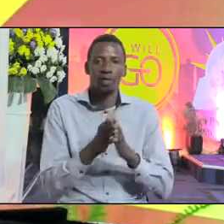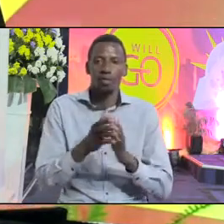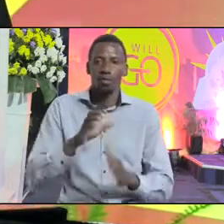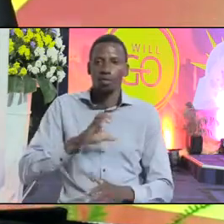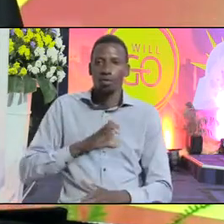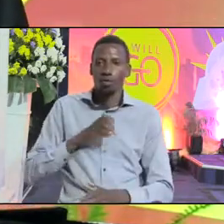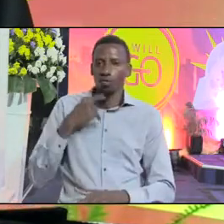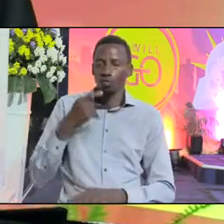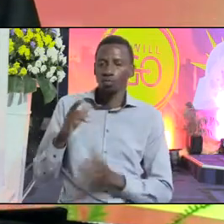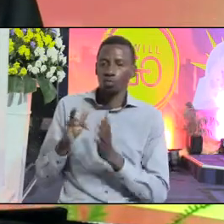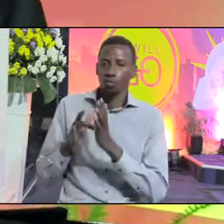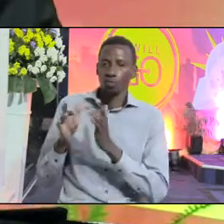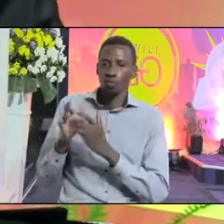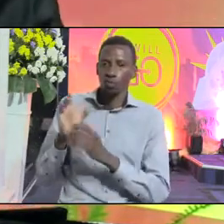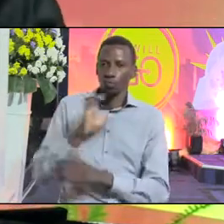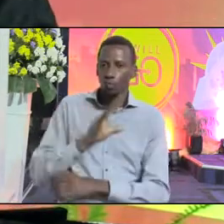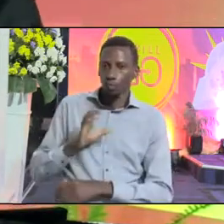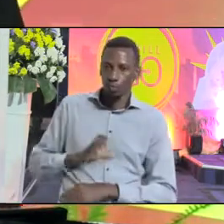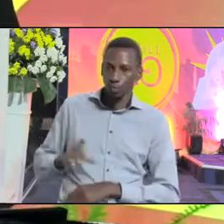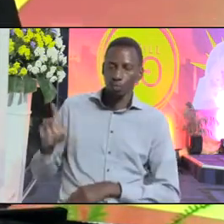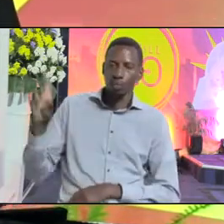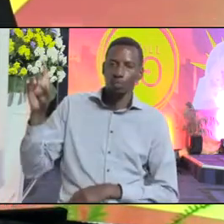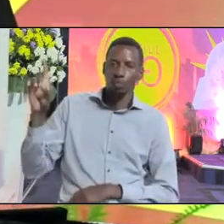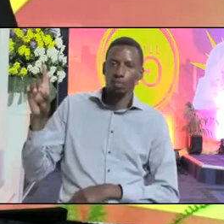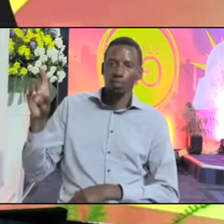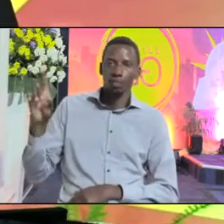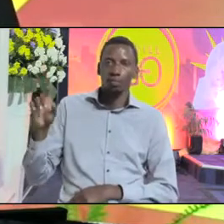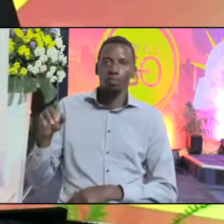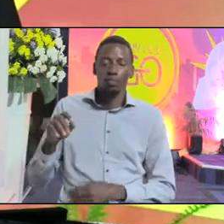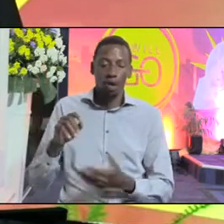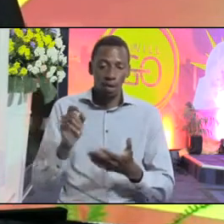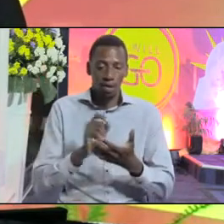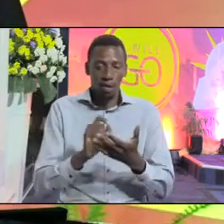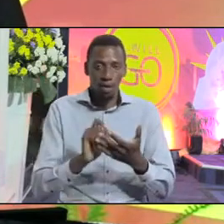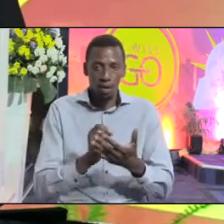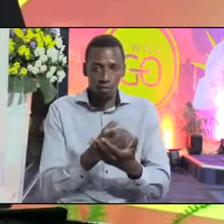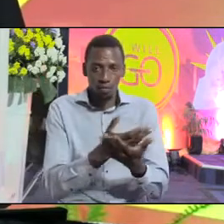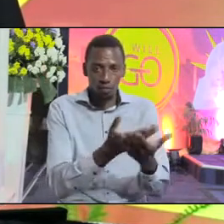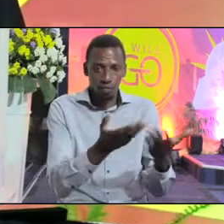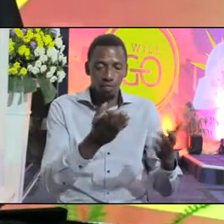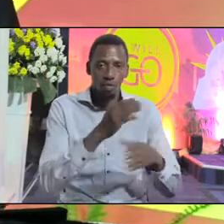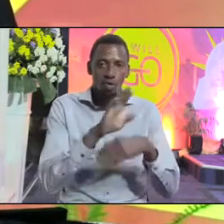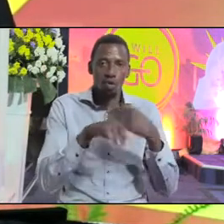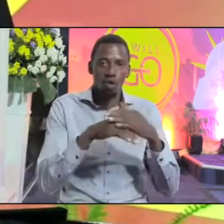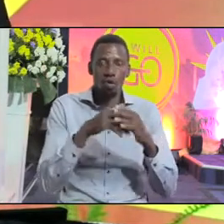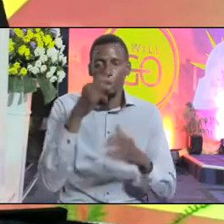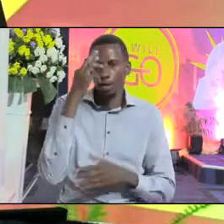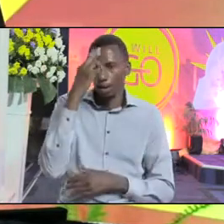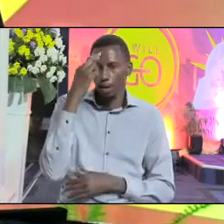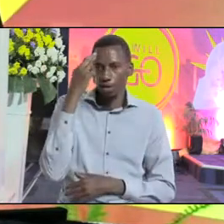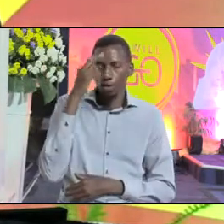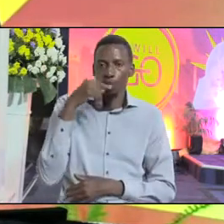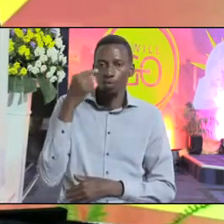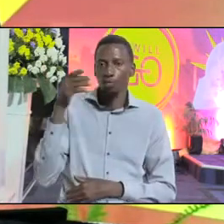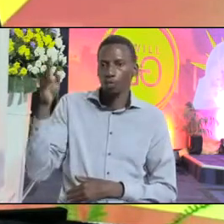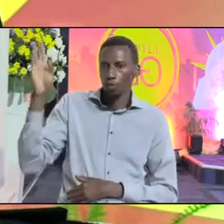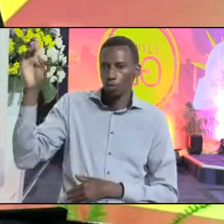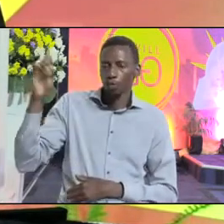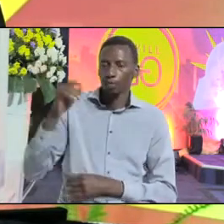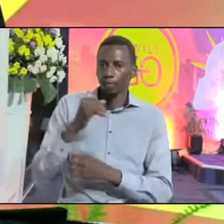Christ. I'm writing to all of you in Rome who are loved by